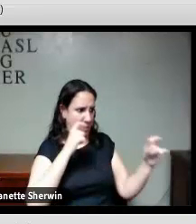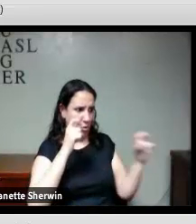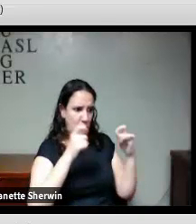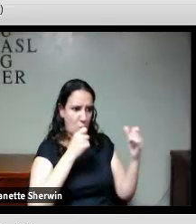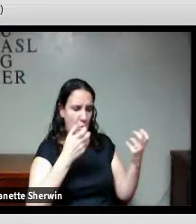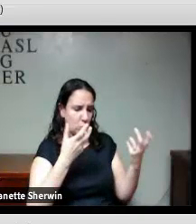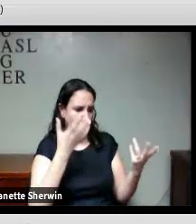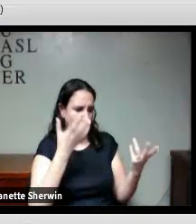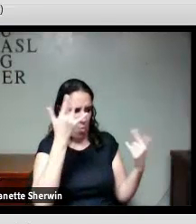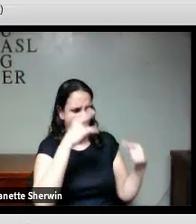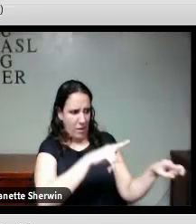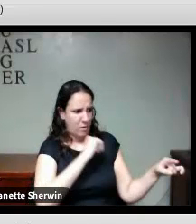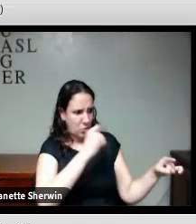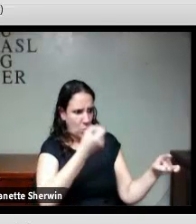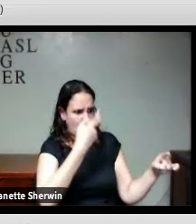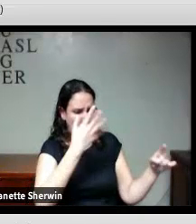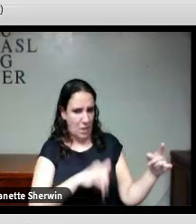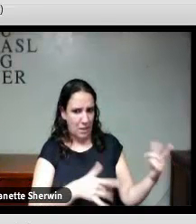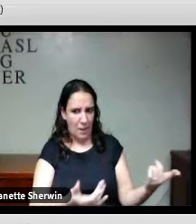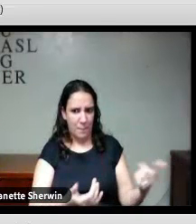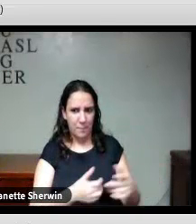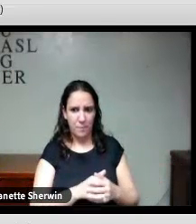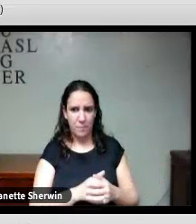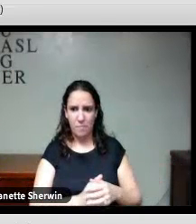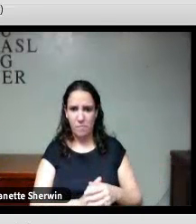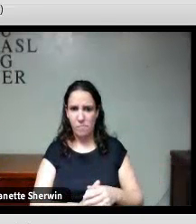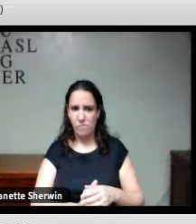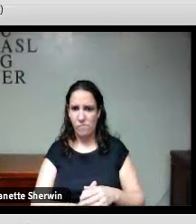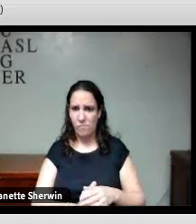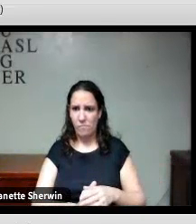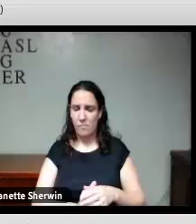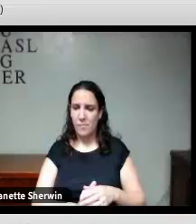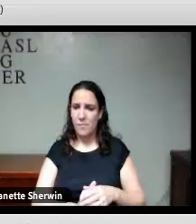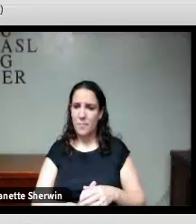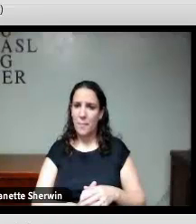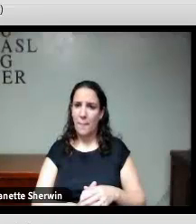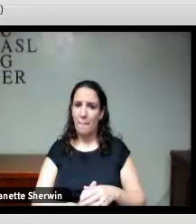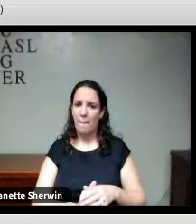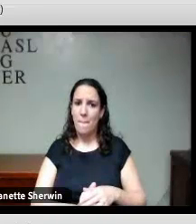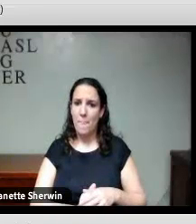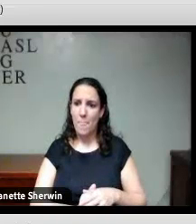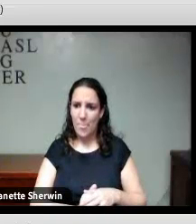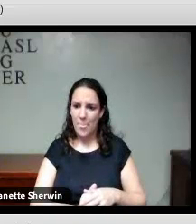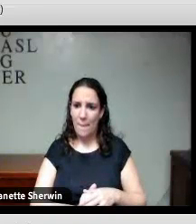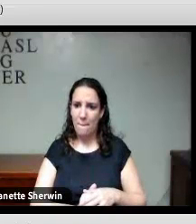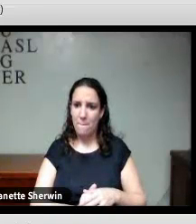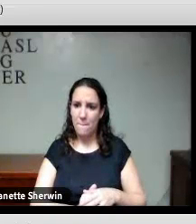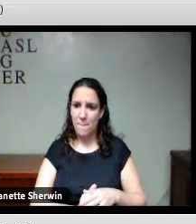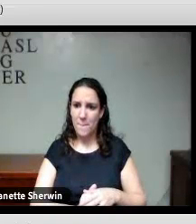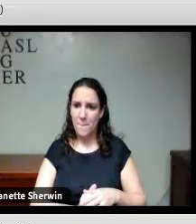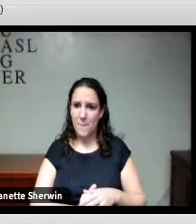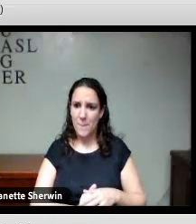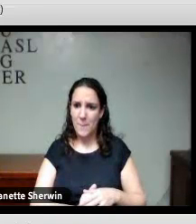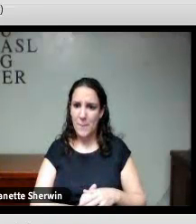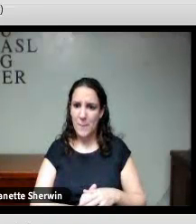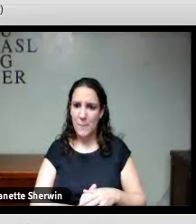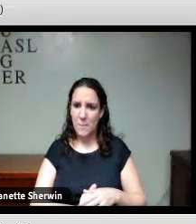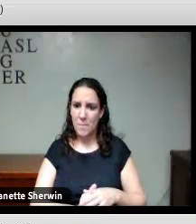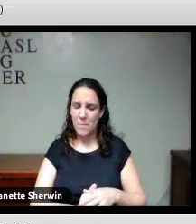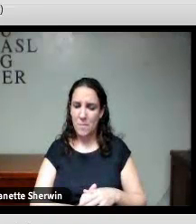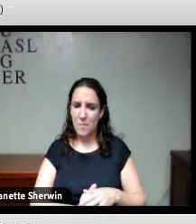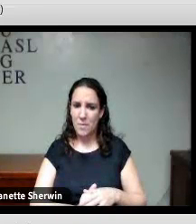why can't this person understand that? And why are they making such a big deal out of something in the library anyway? Don't we think that sometimes?